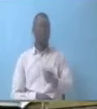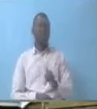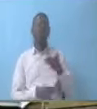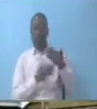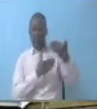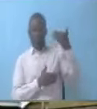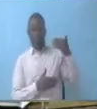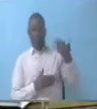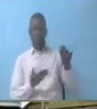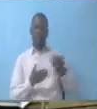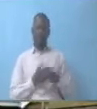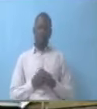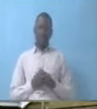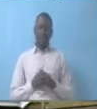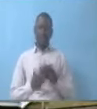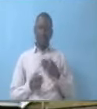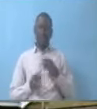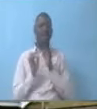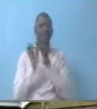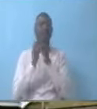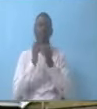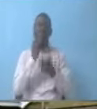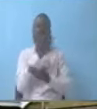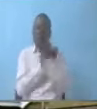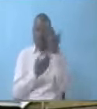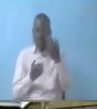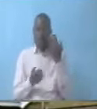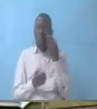when you met me in the room, as